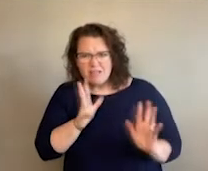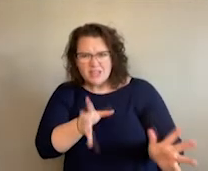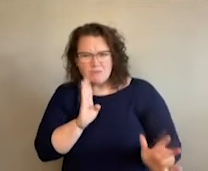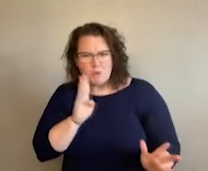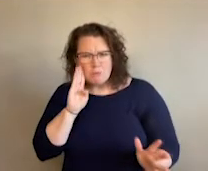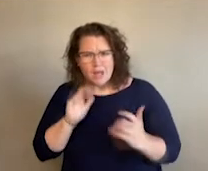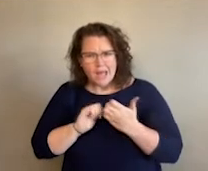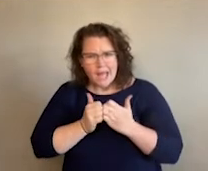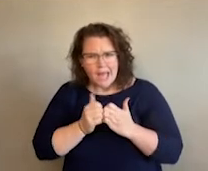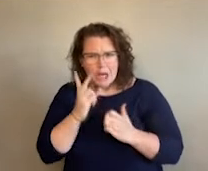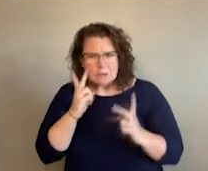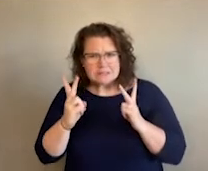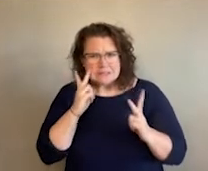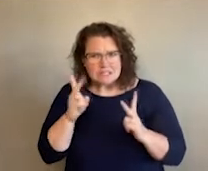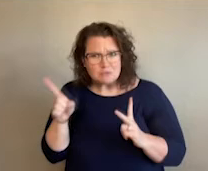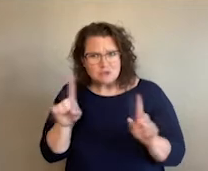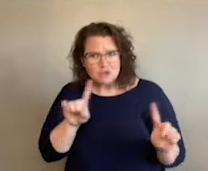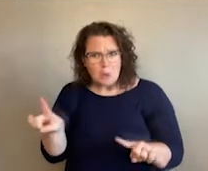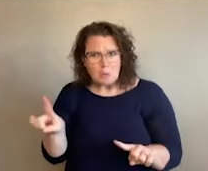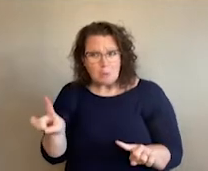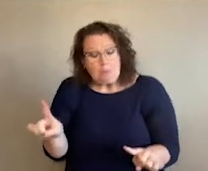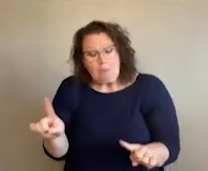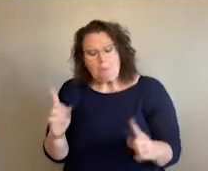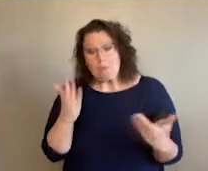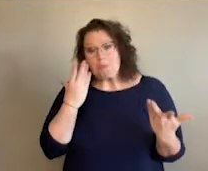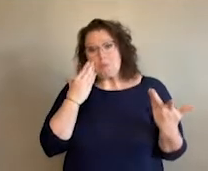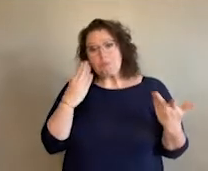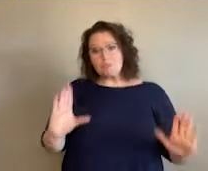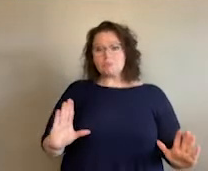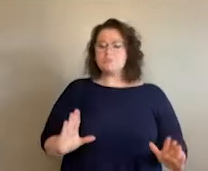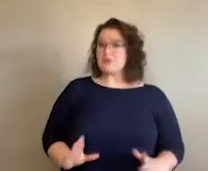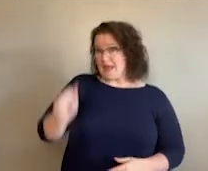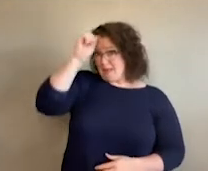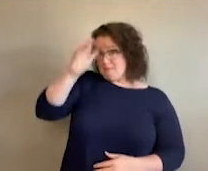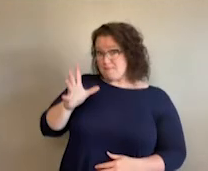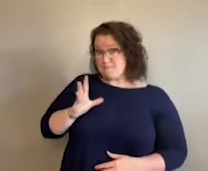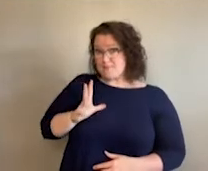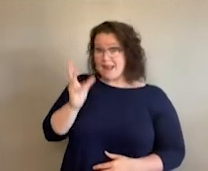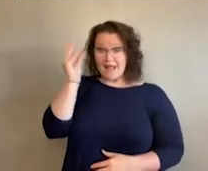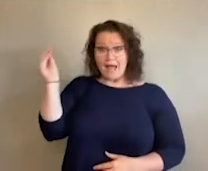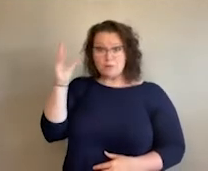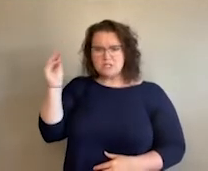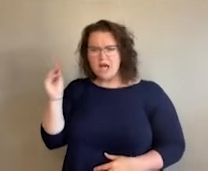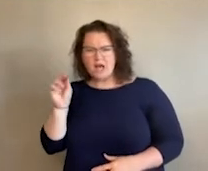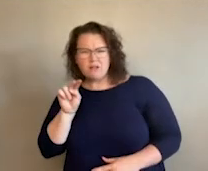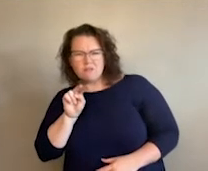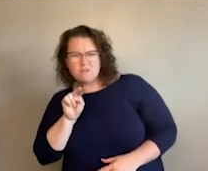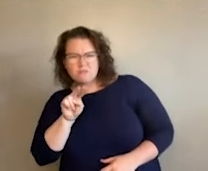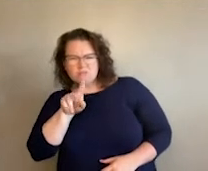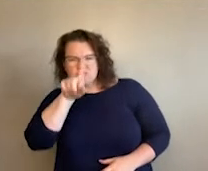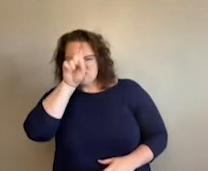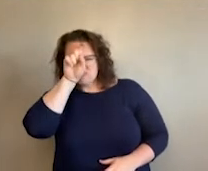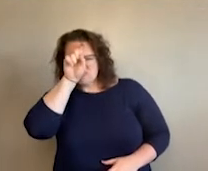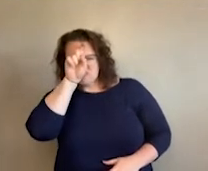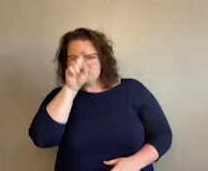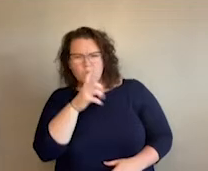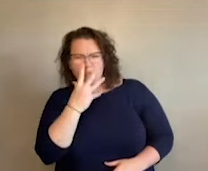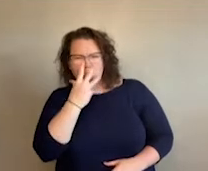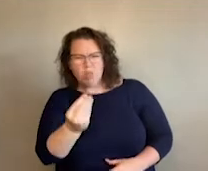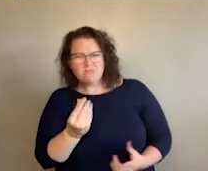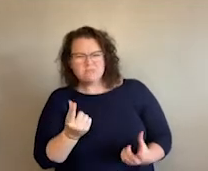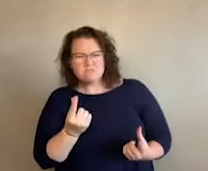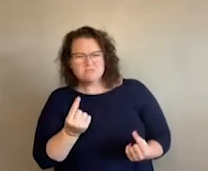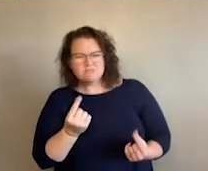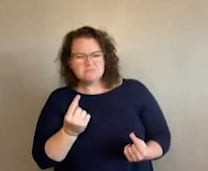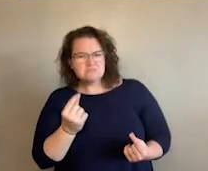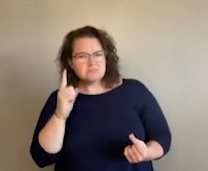seeing out wherever she has gone. The woodcutter outside wondered what the wolf was doing in the house, but he did not hear a sound.